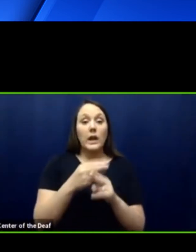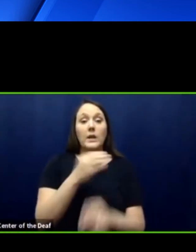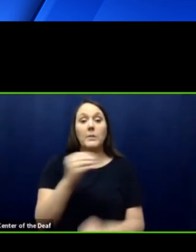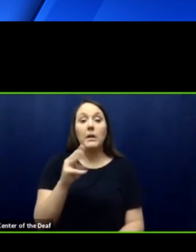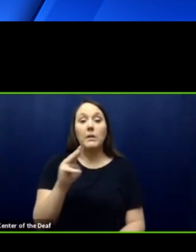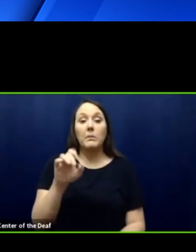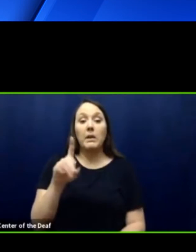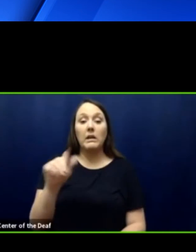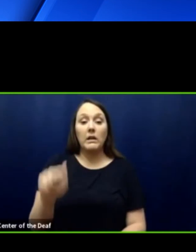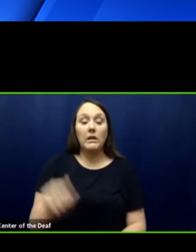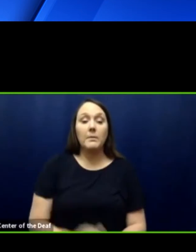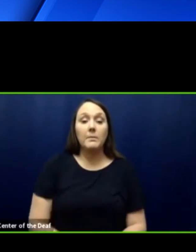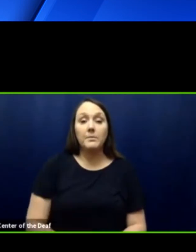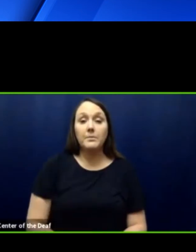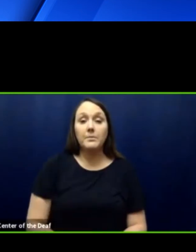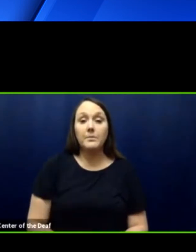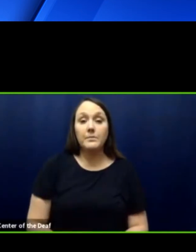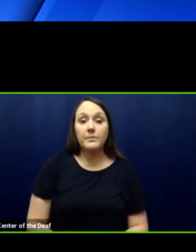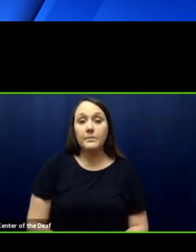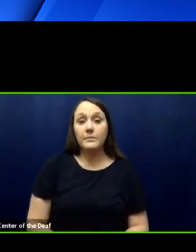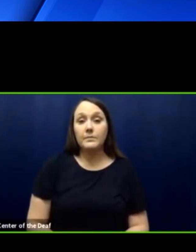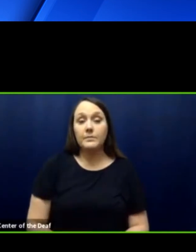with.